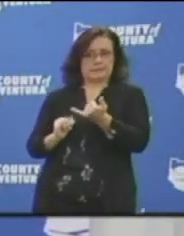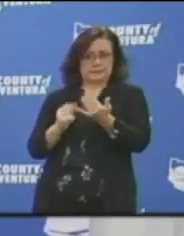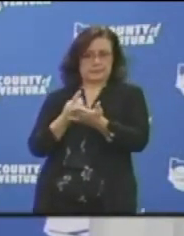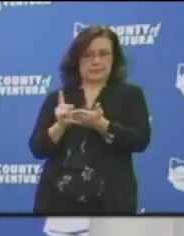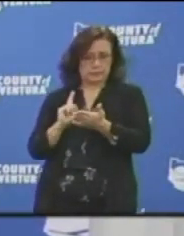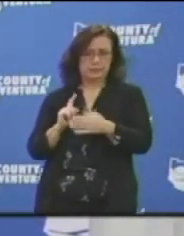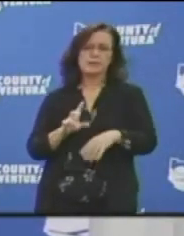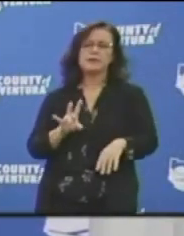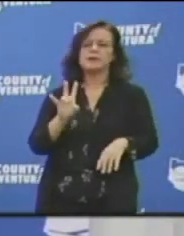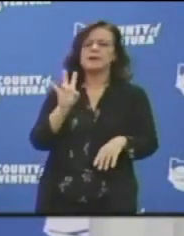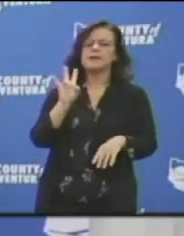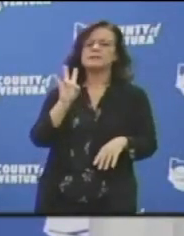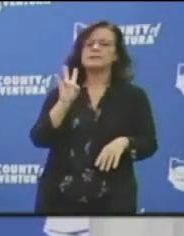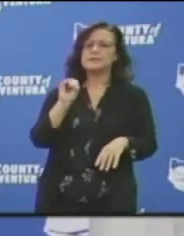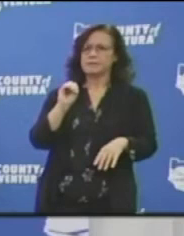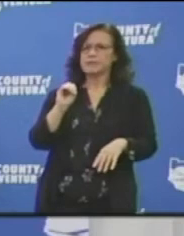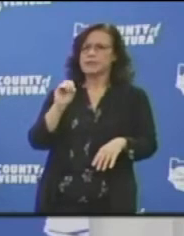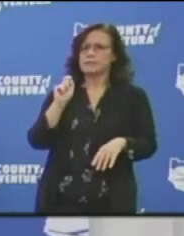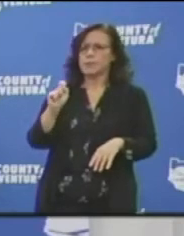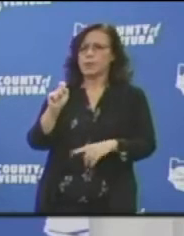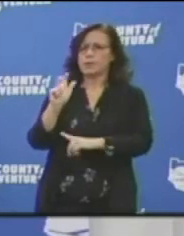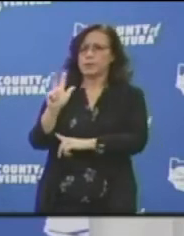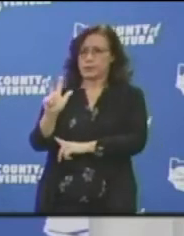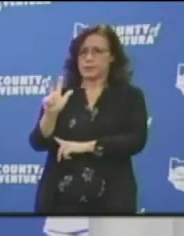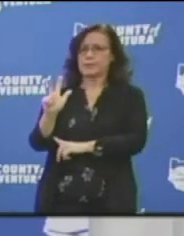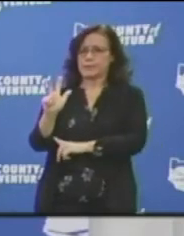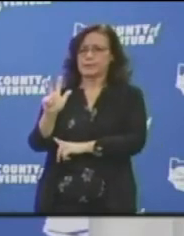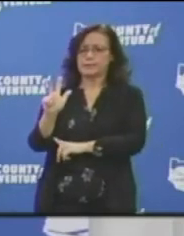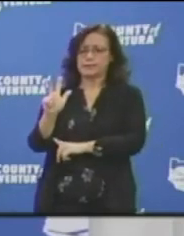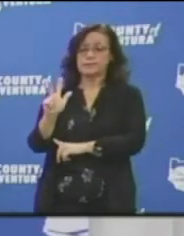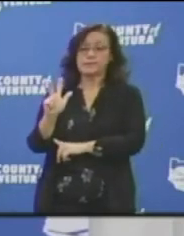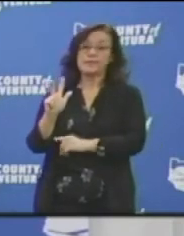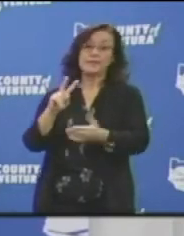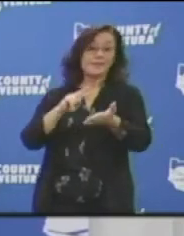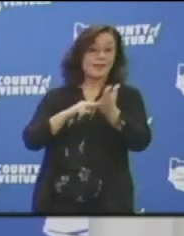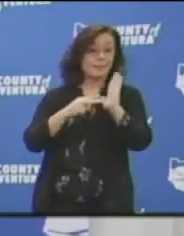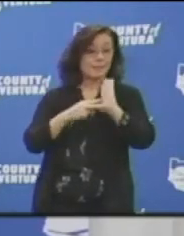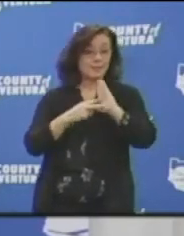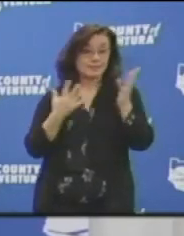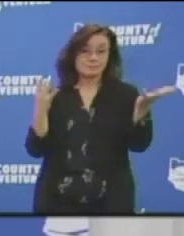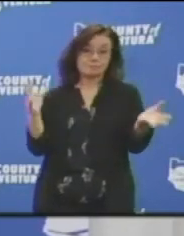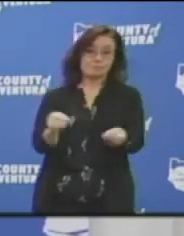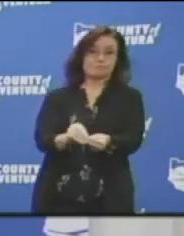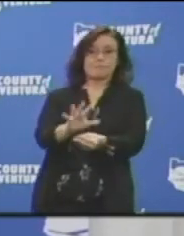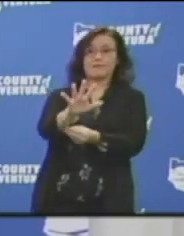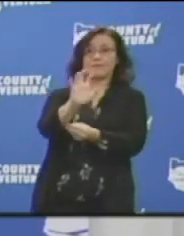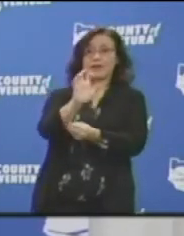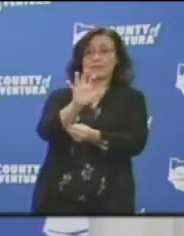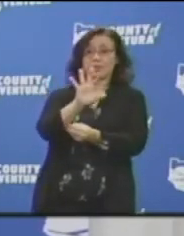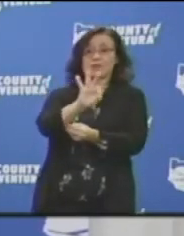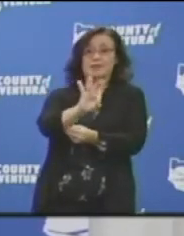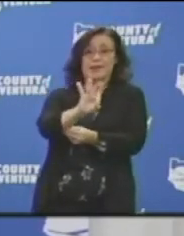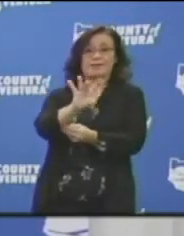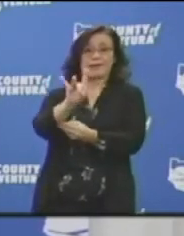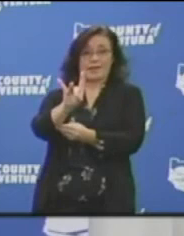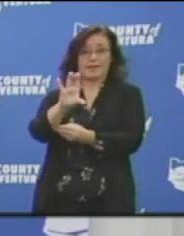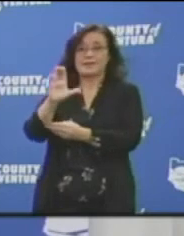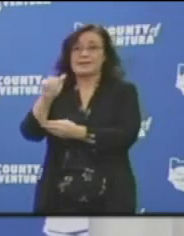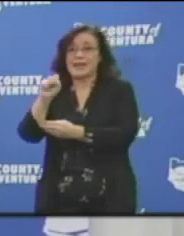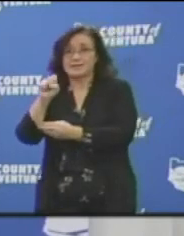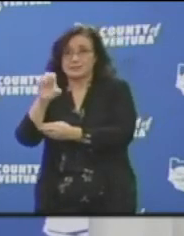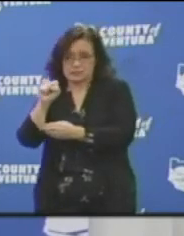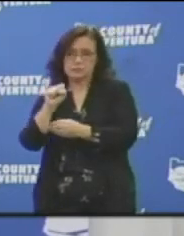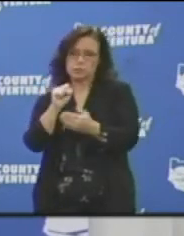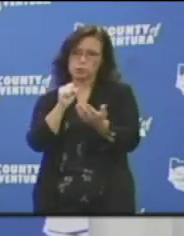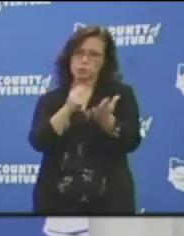70.3, but what that translates to is 598 new cases diagnosed each day during that